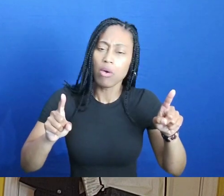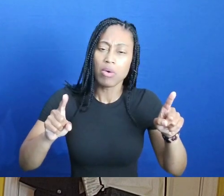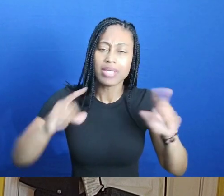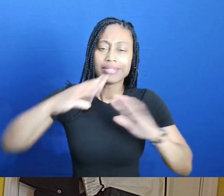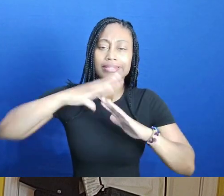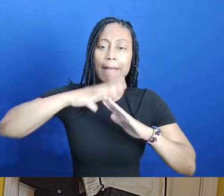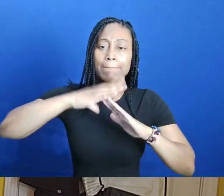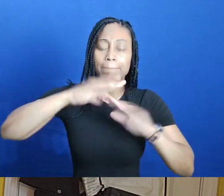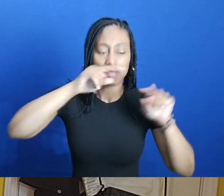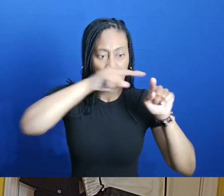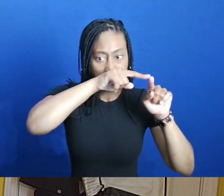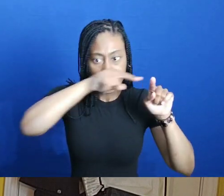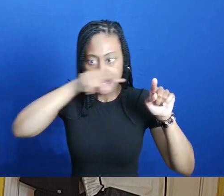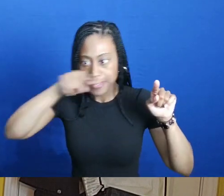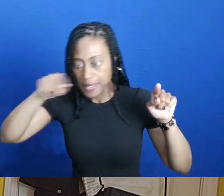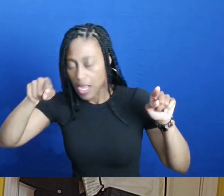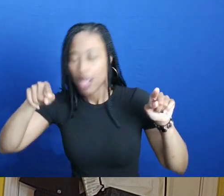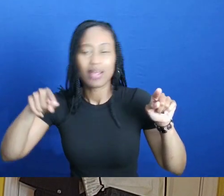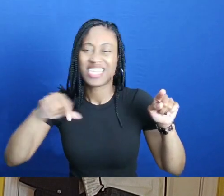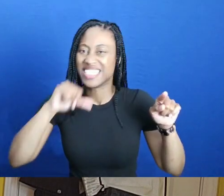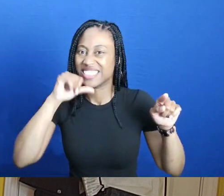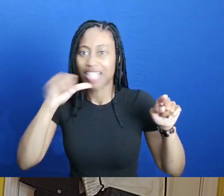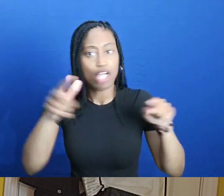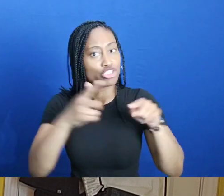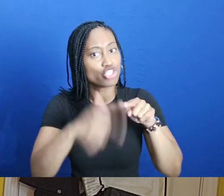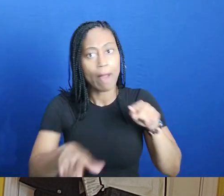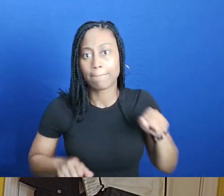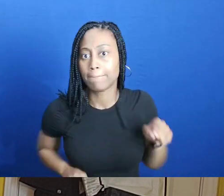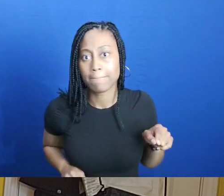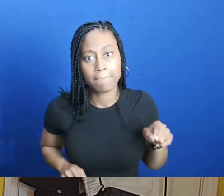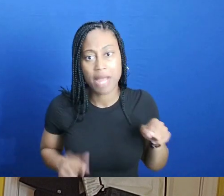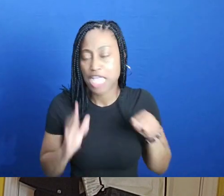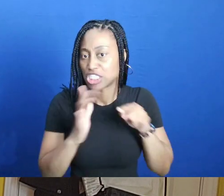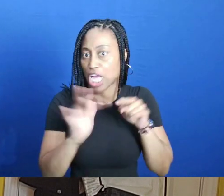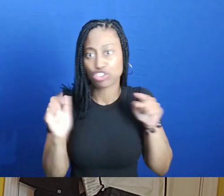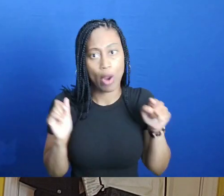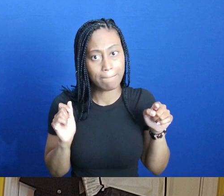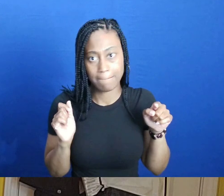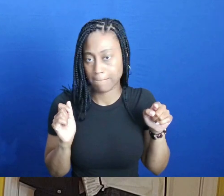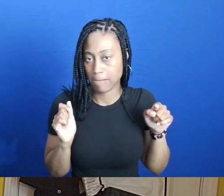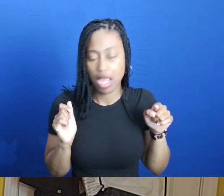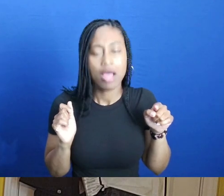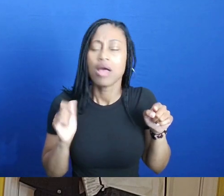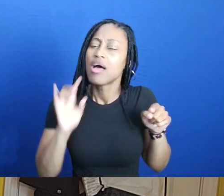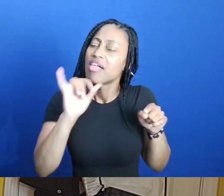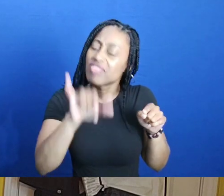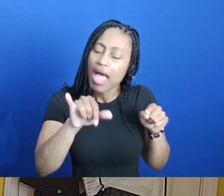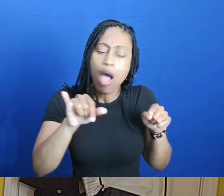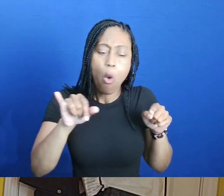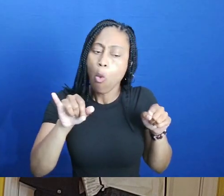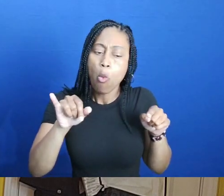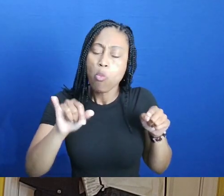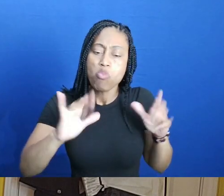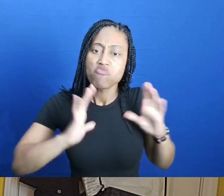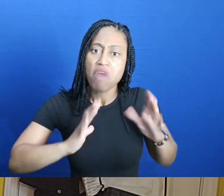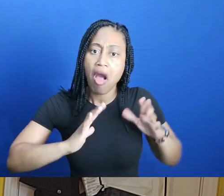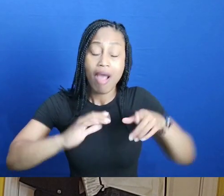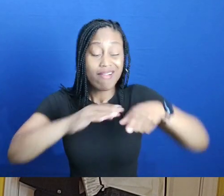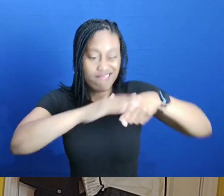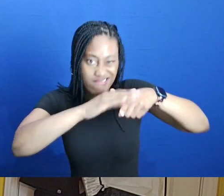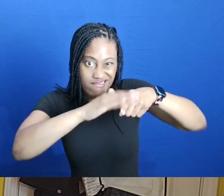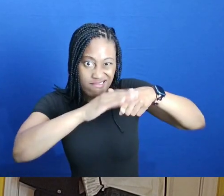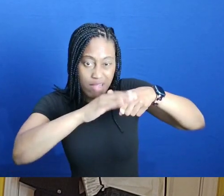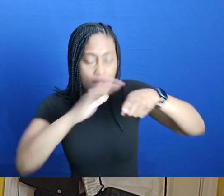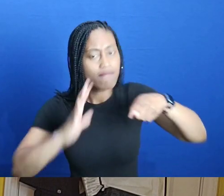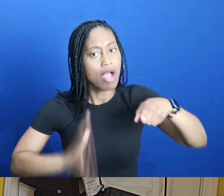of the knife, which is the top part. I call it the top, which is not sharp, not sharp.